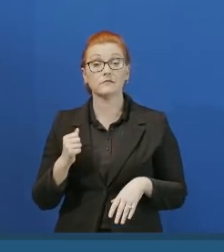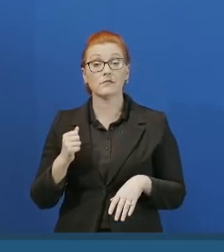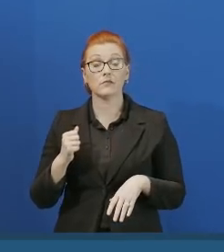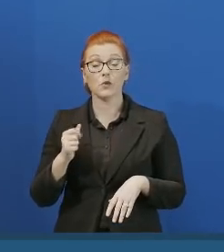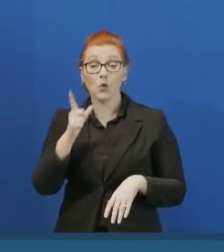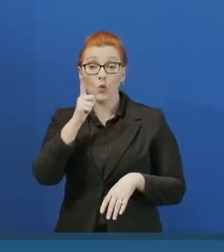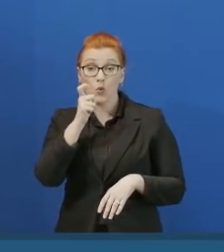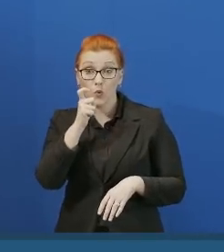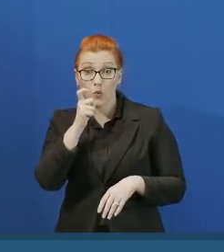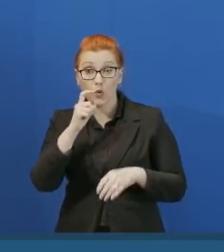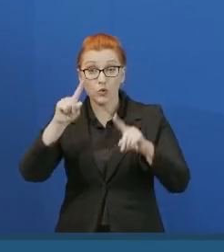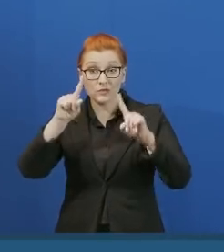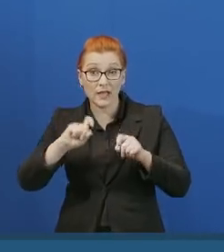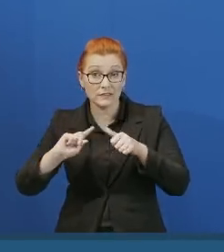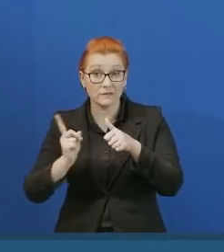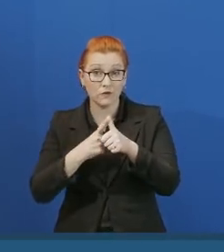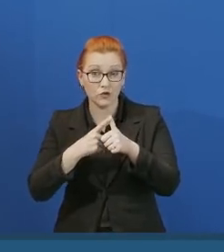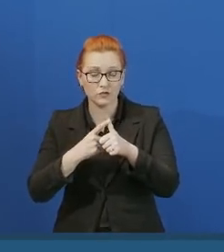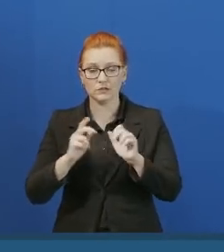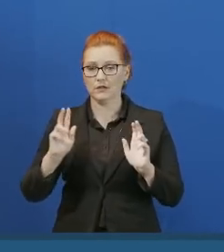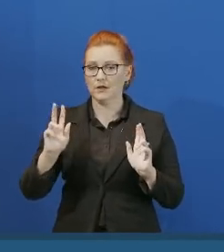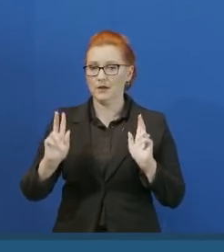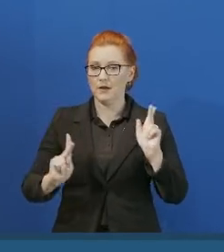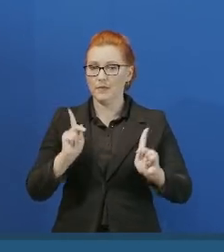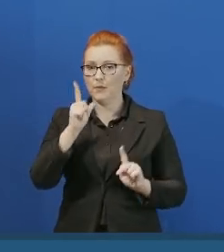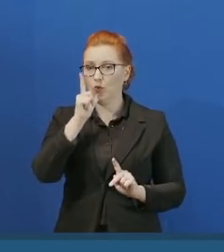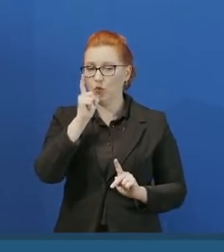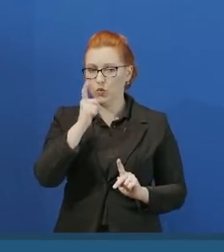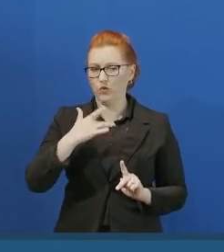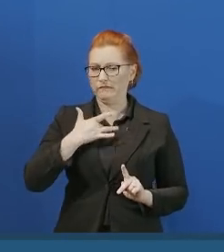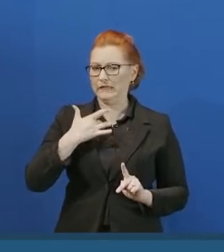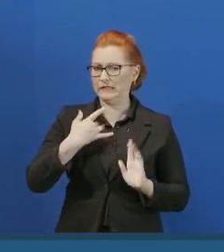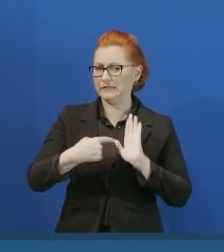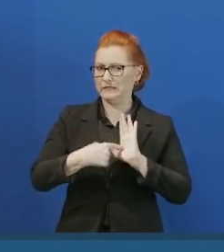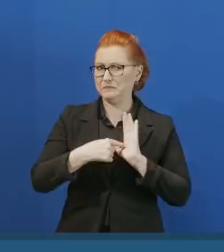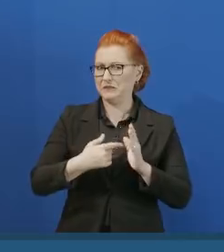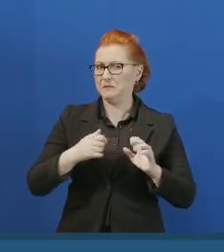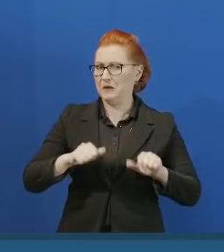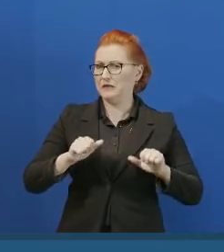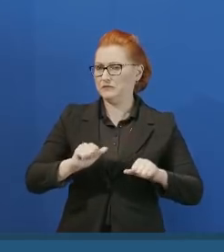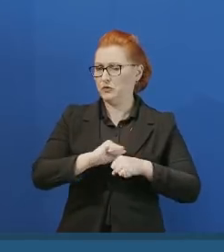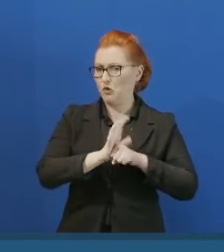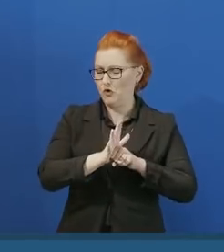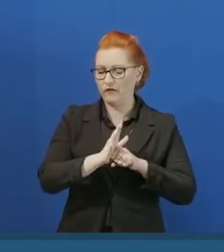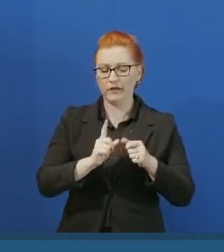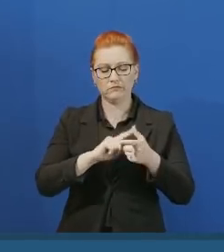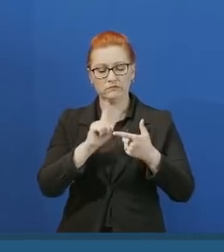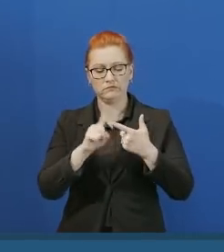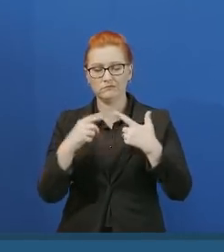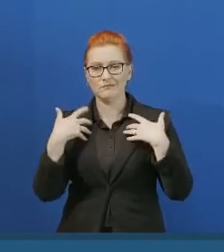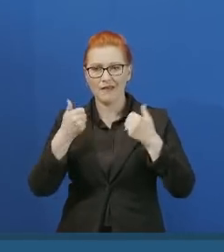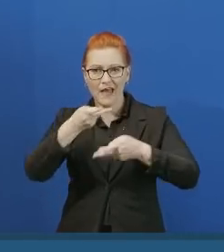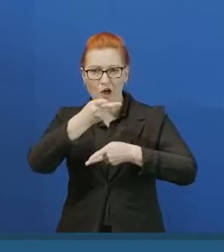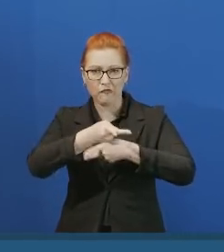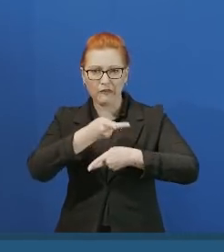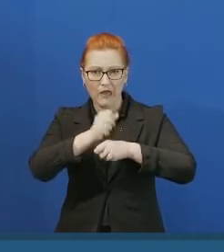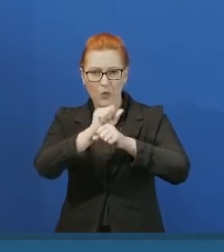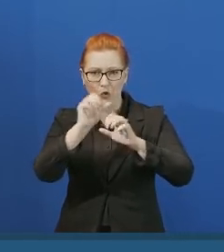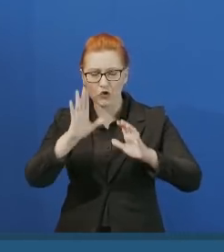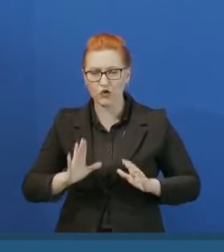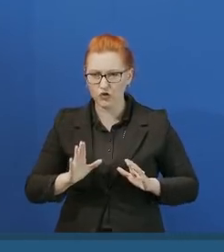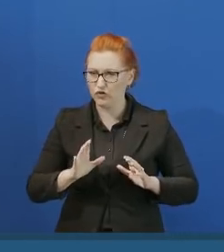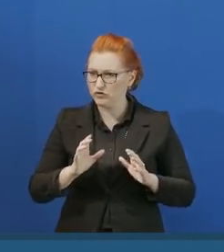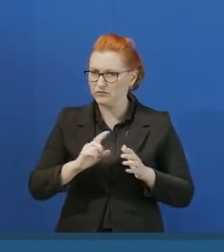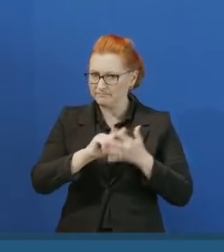sick, and of course our healthcare workers. It's now being expanded. Dr. Christ has issued a statewide standing